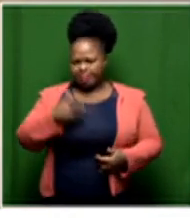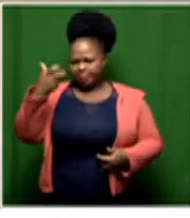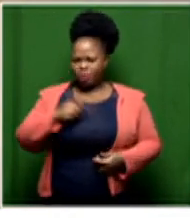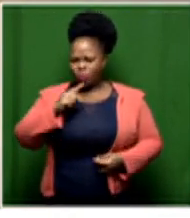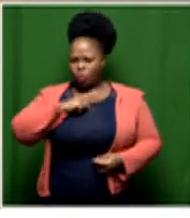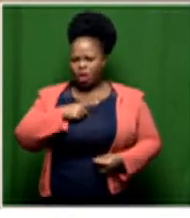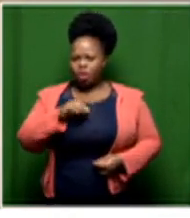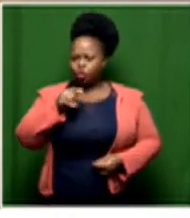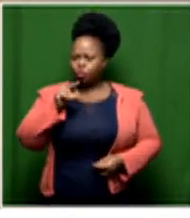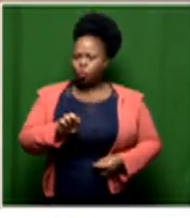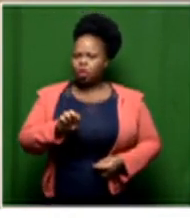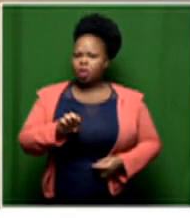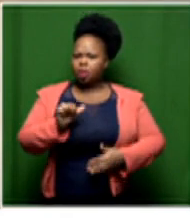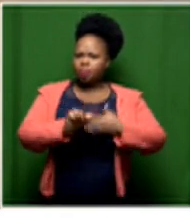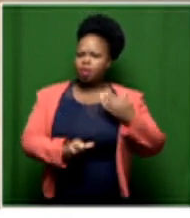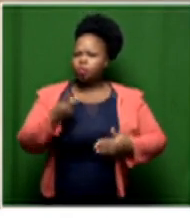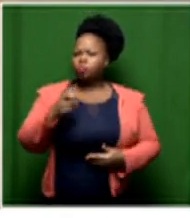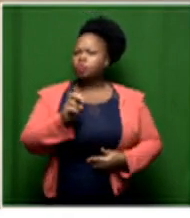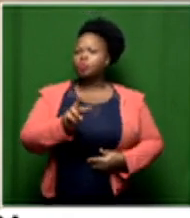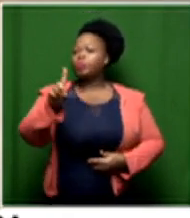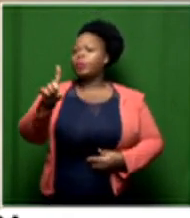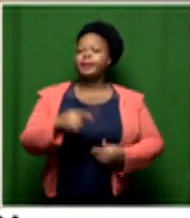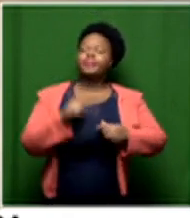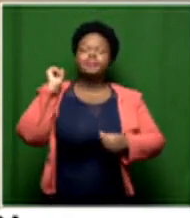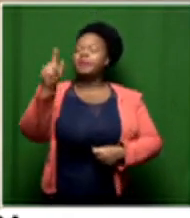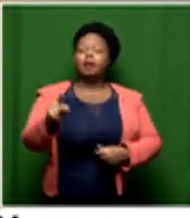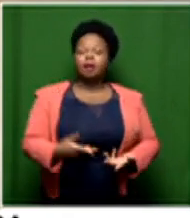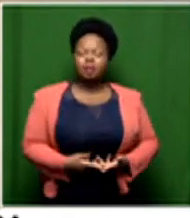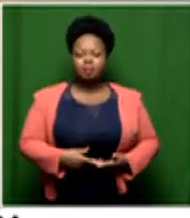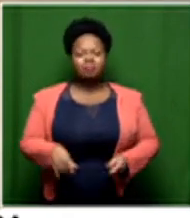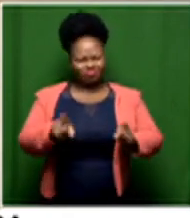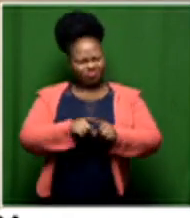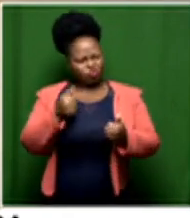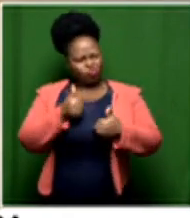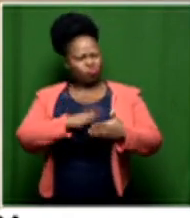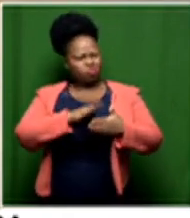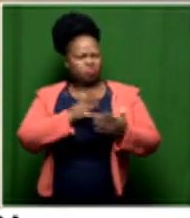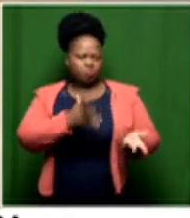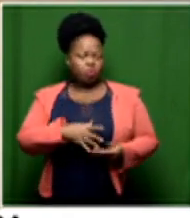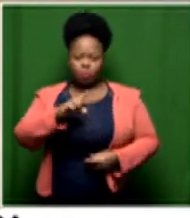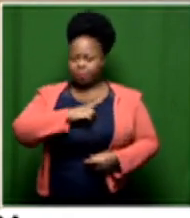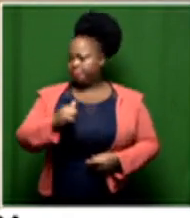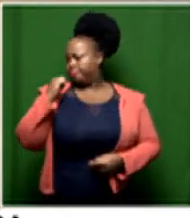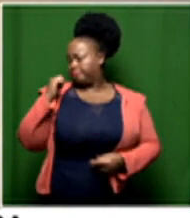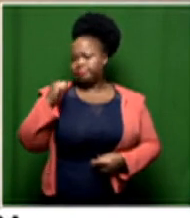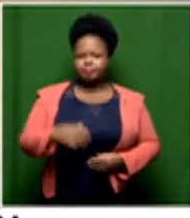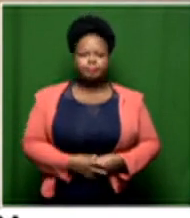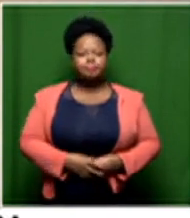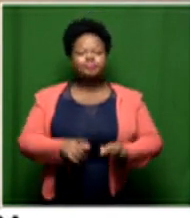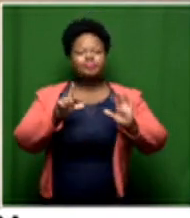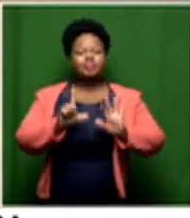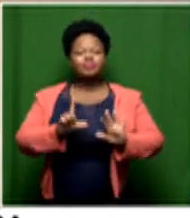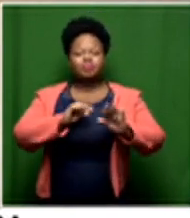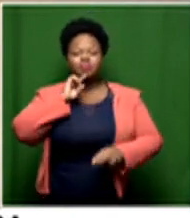June 2021. The trade unions are up in arms, and I think it's all for good reason, because, you know, yesterday,